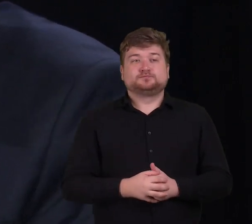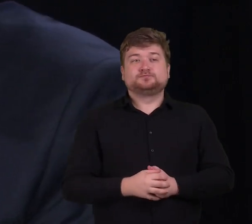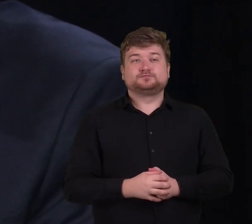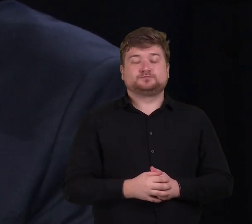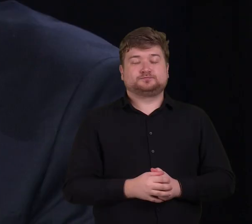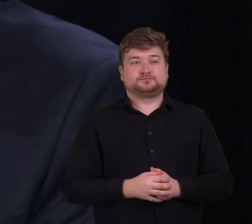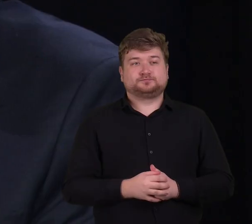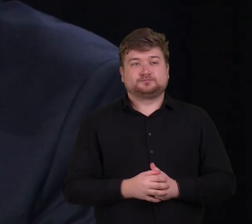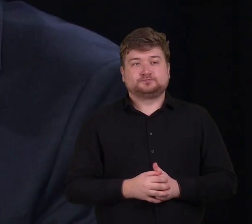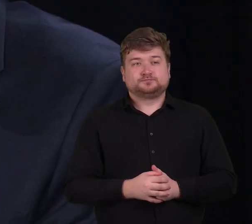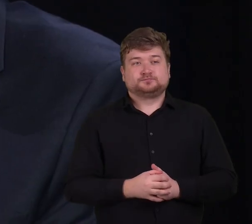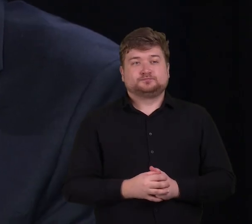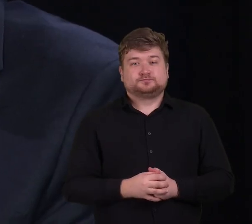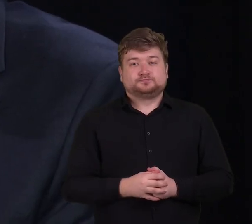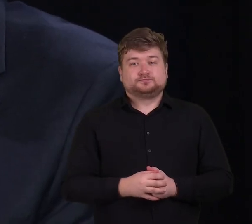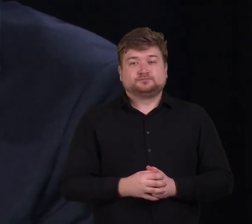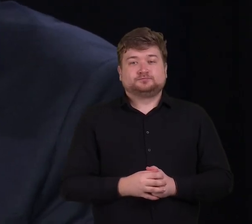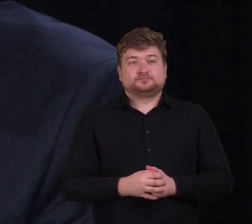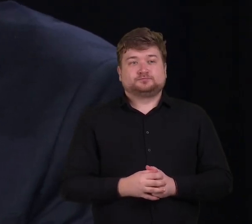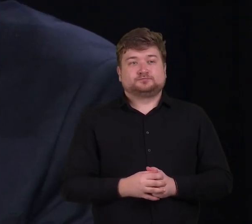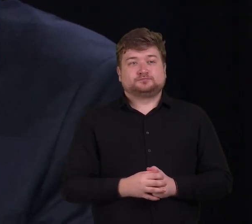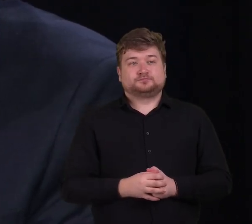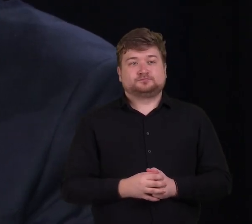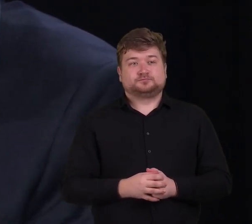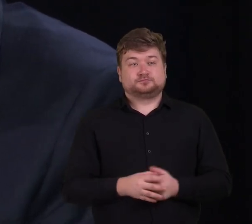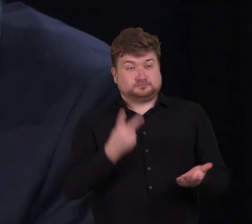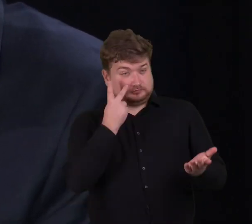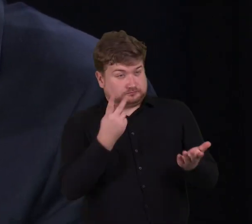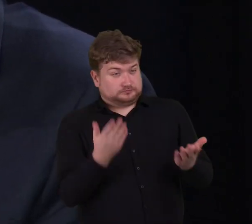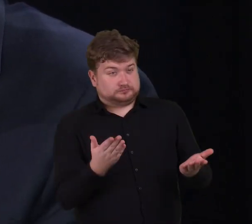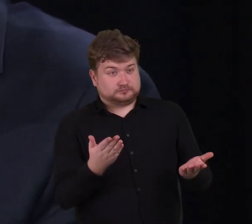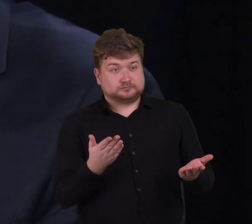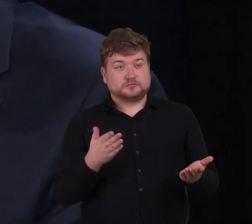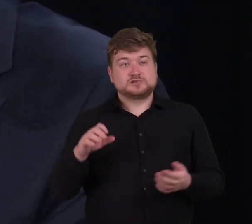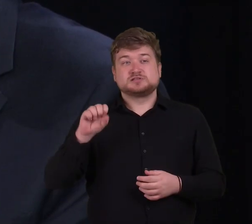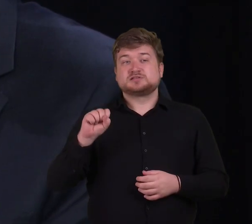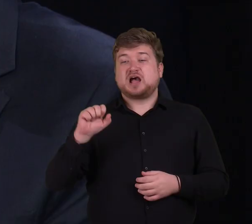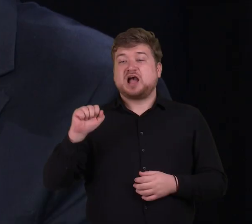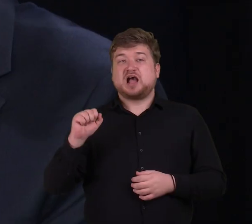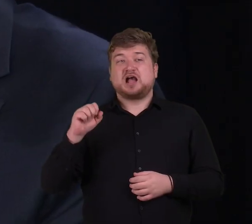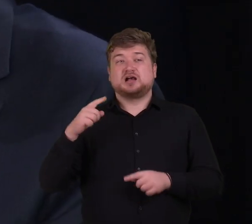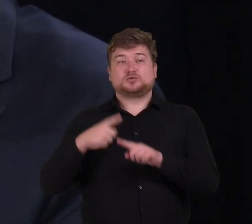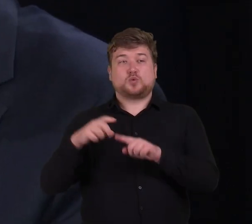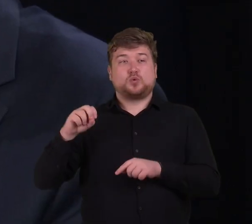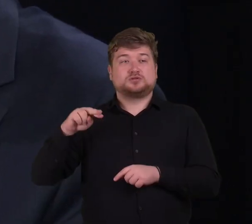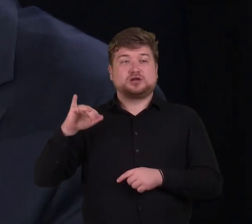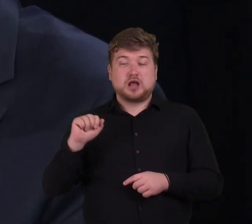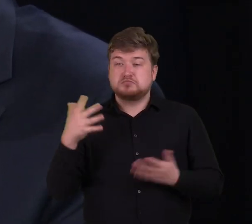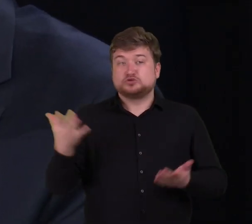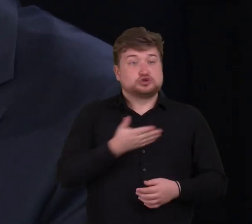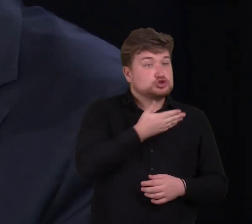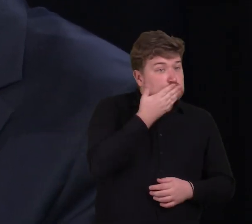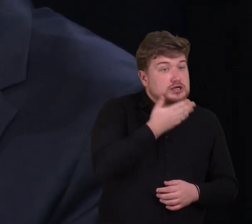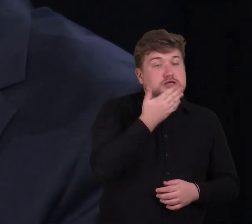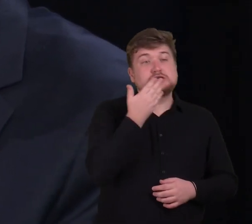countries in Germany, we really rely on the automobile. And this sector is undergoing a really deep-going